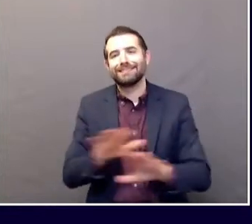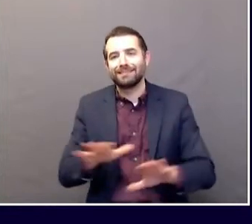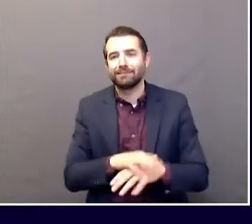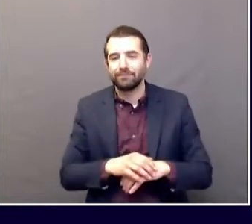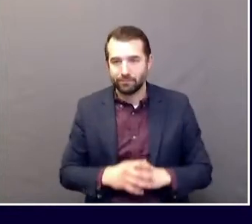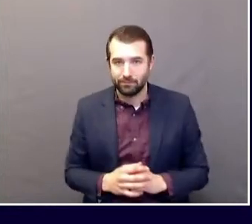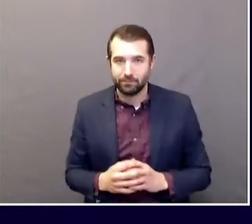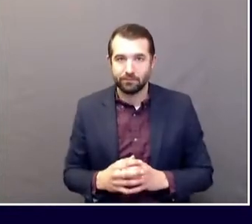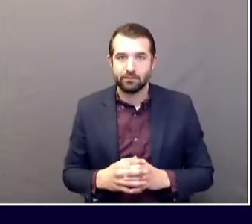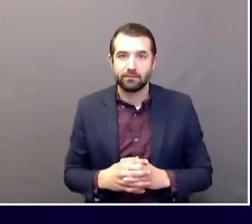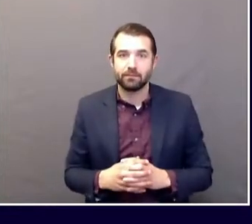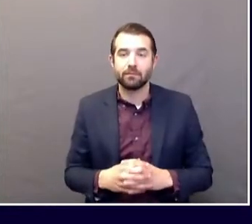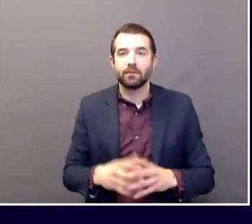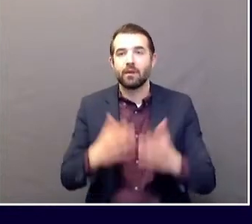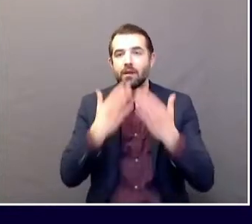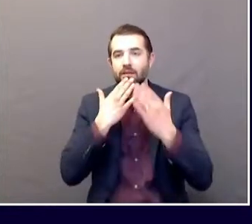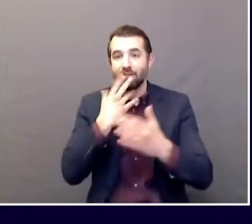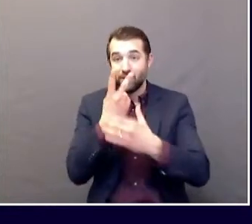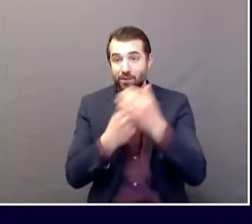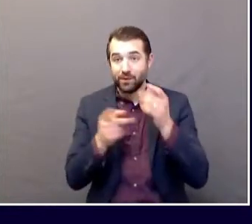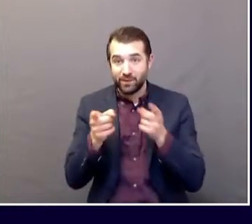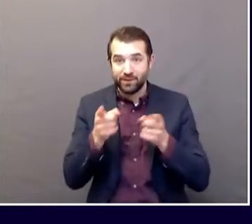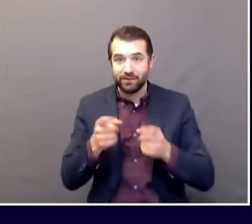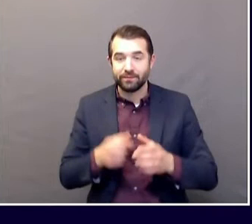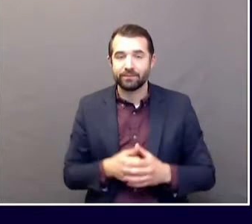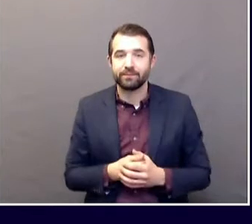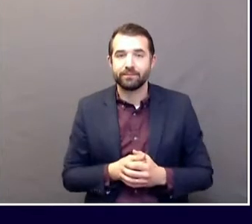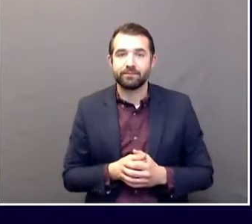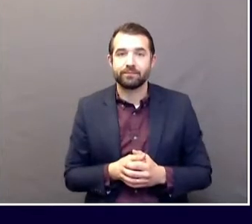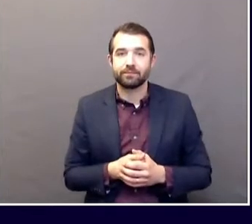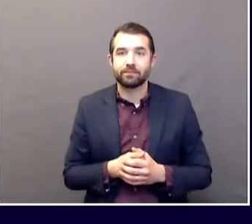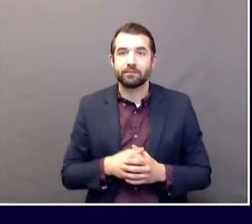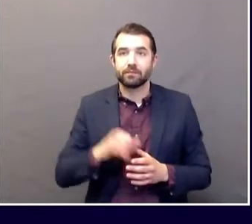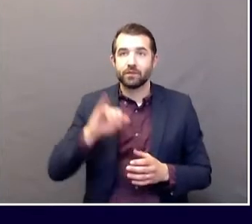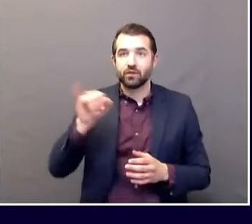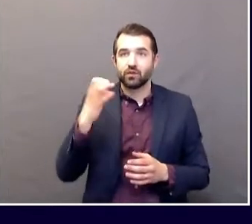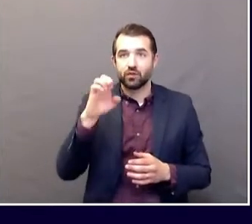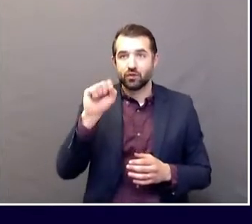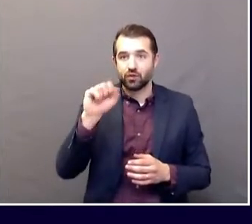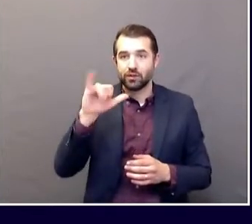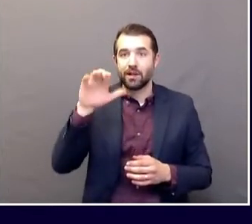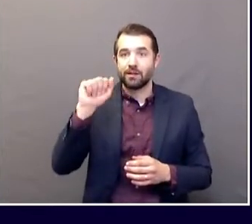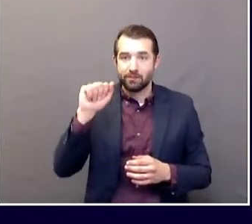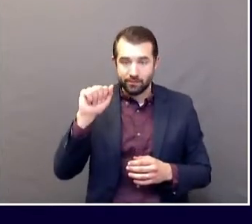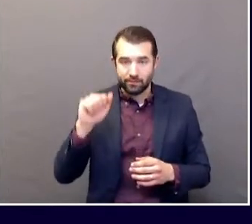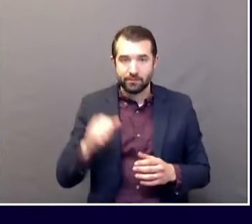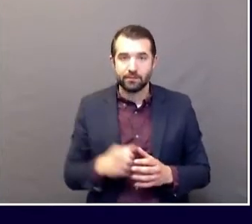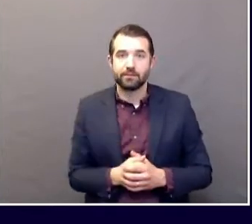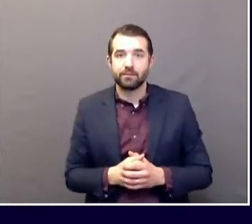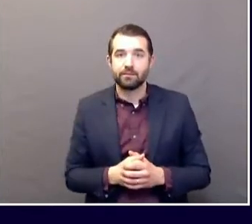Thank you both. Let me turn things over to Jessica Piper next.